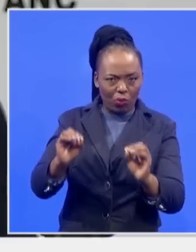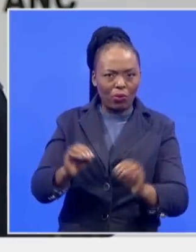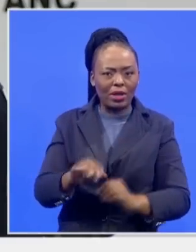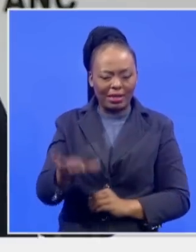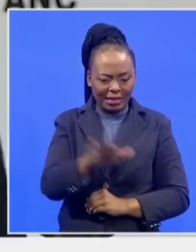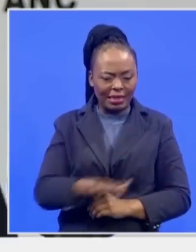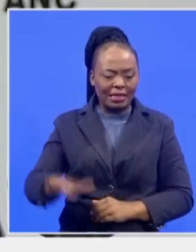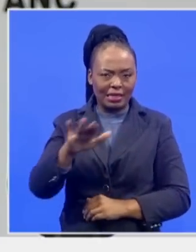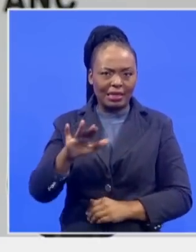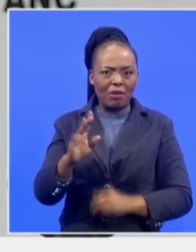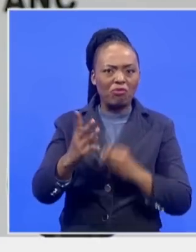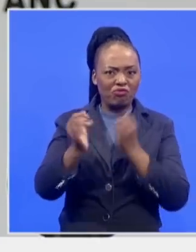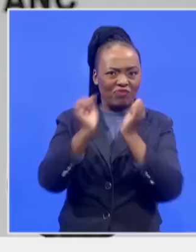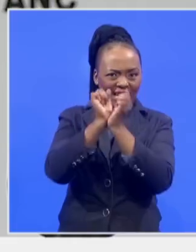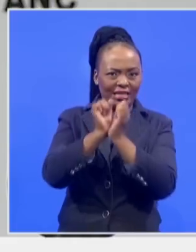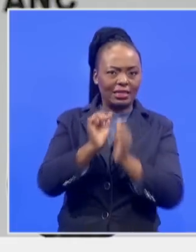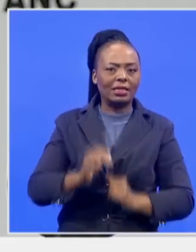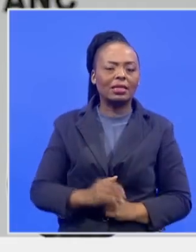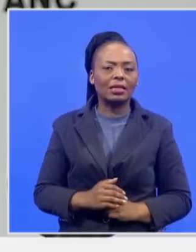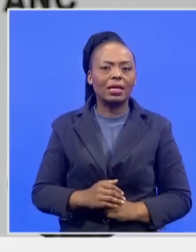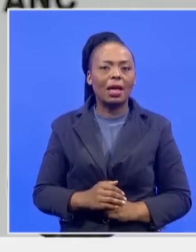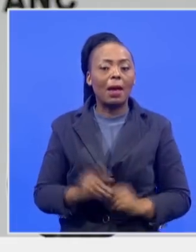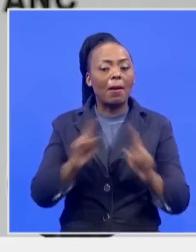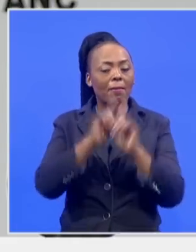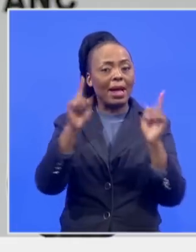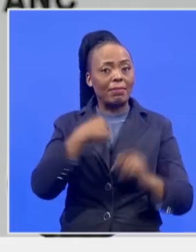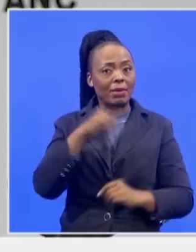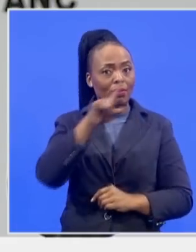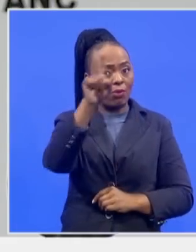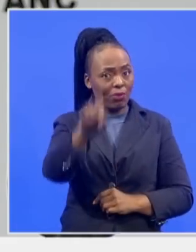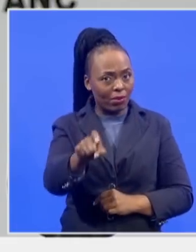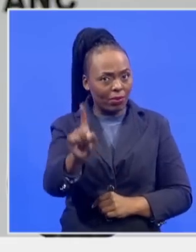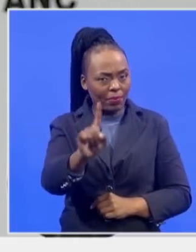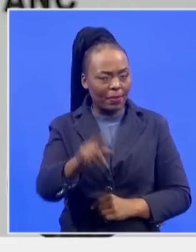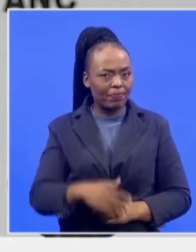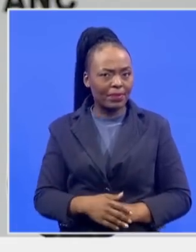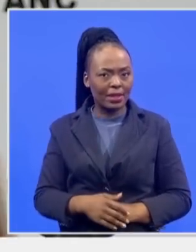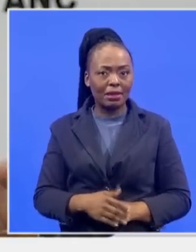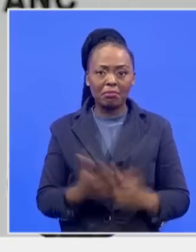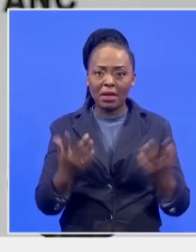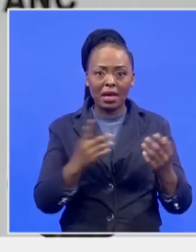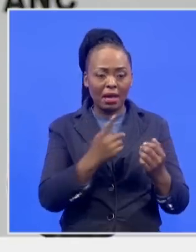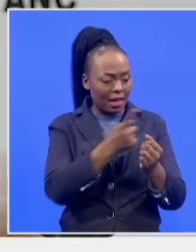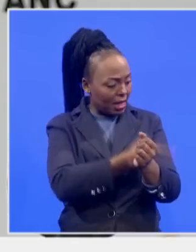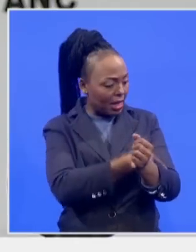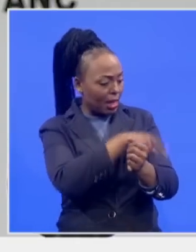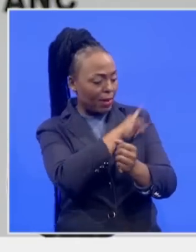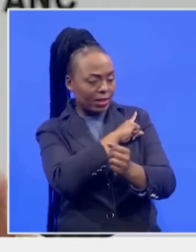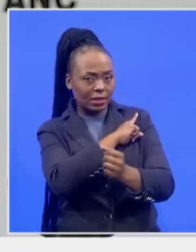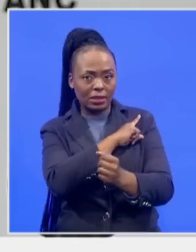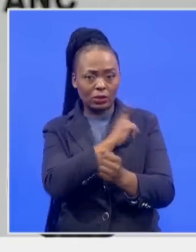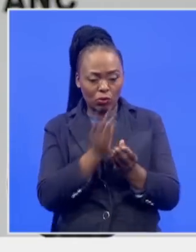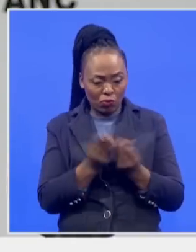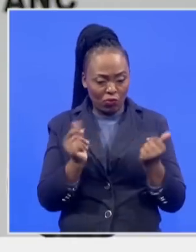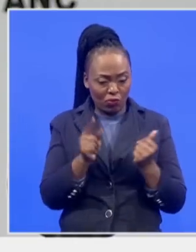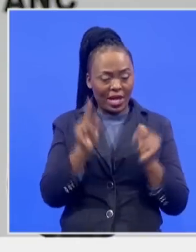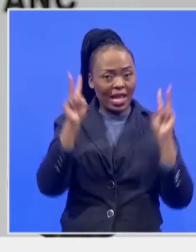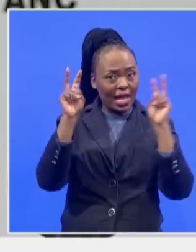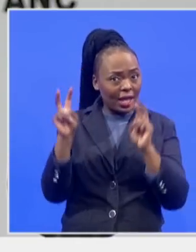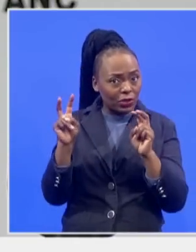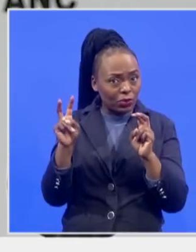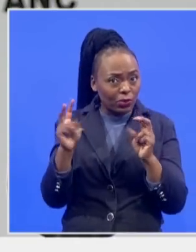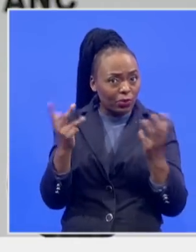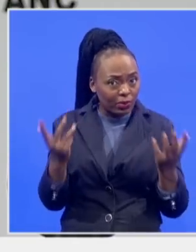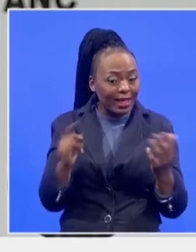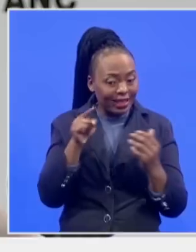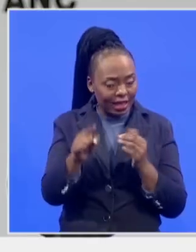prison and so on. The question is, do we have the capacity to recover from that? And that is